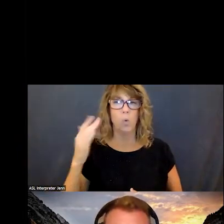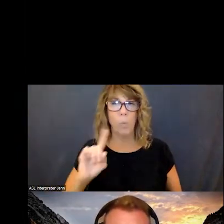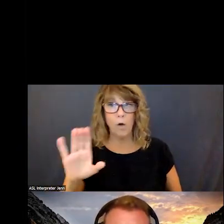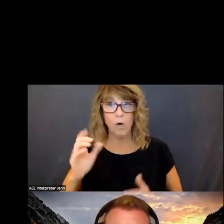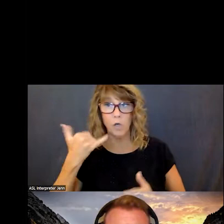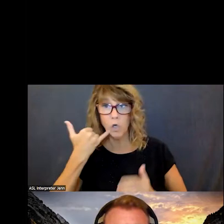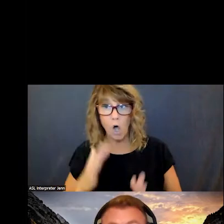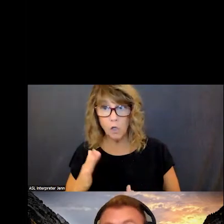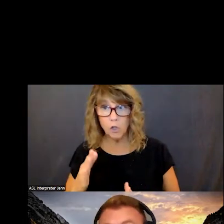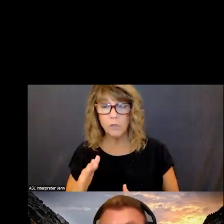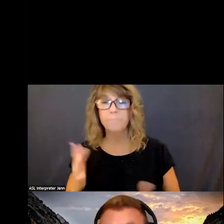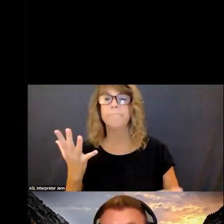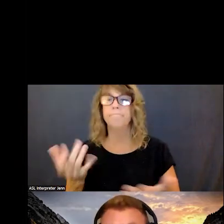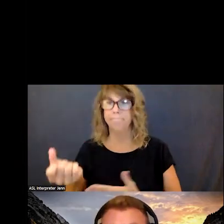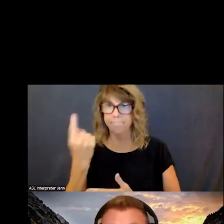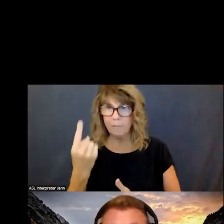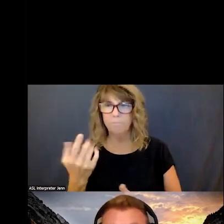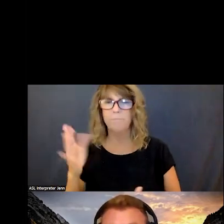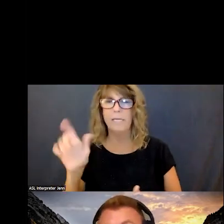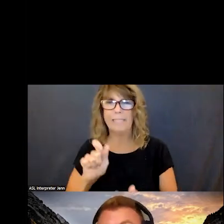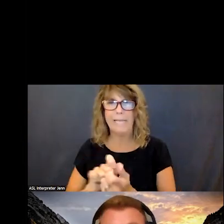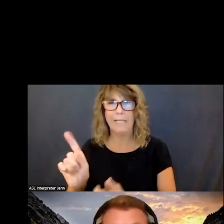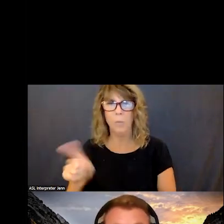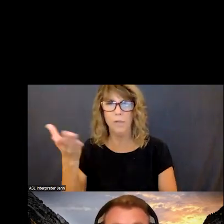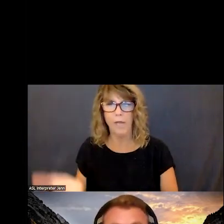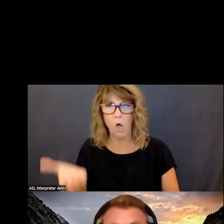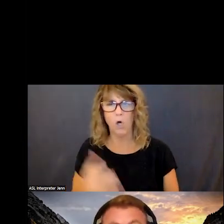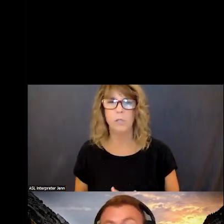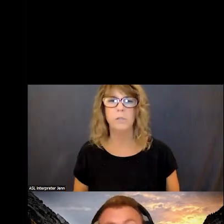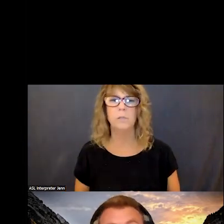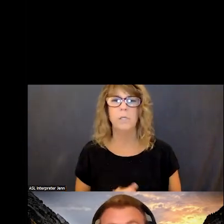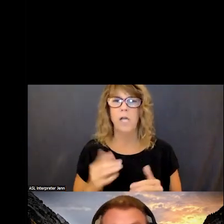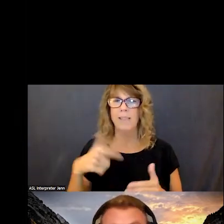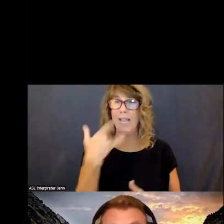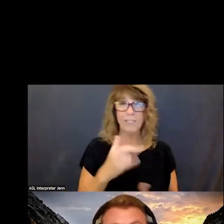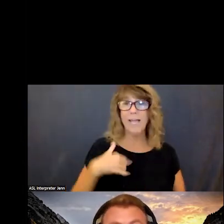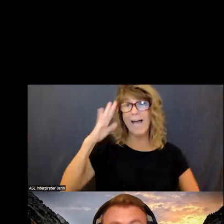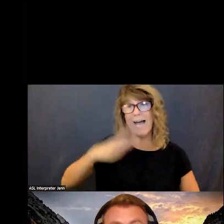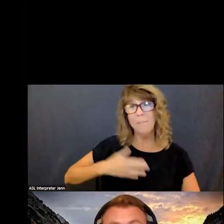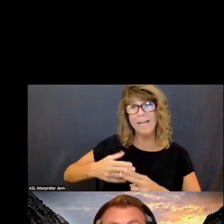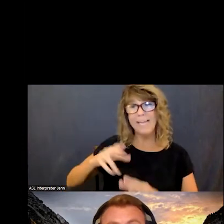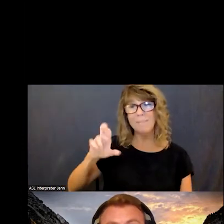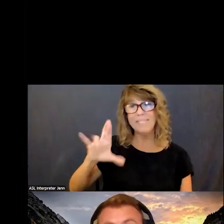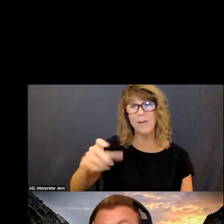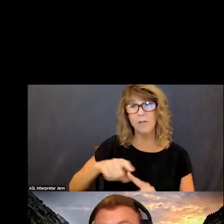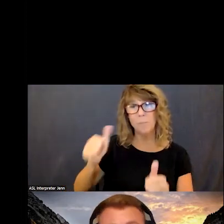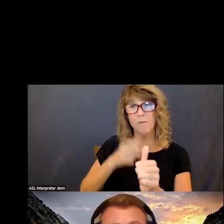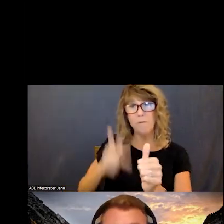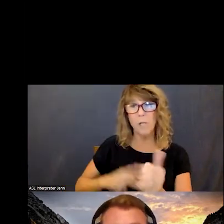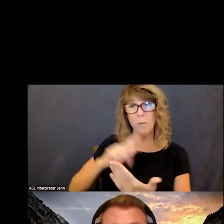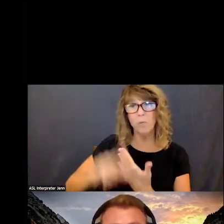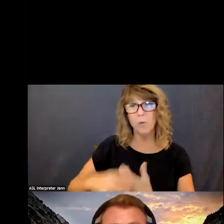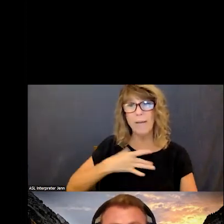at. Now, what does this look like? Well, hi, my name's Eric from the follow-up program. I'd like to speak